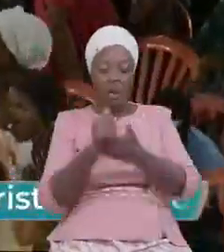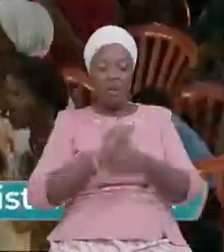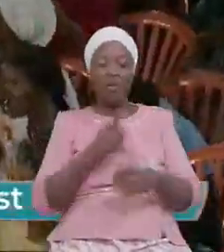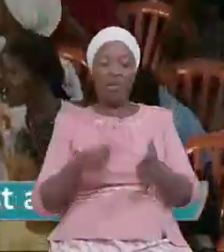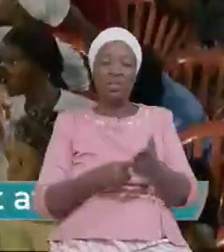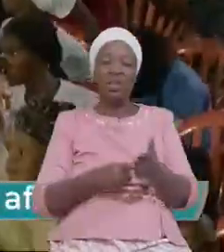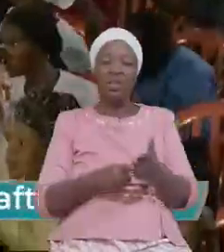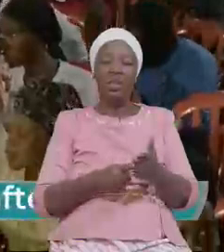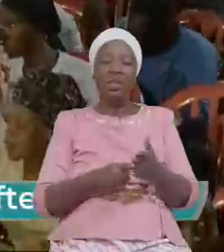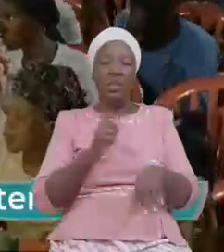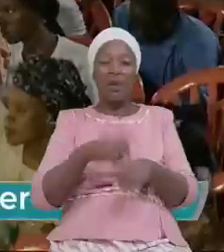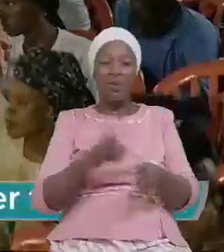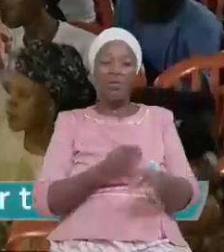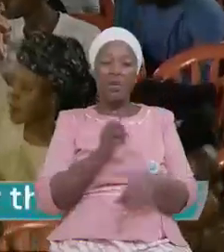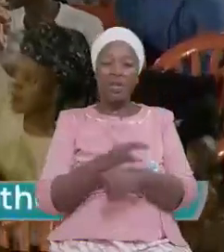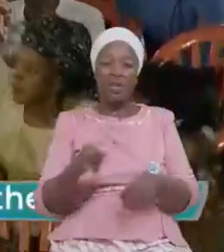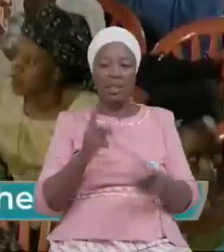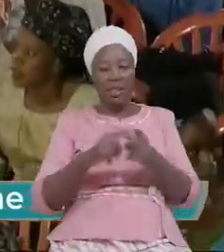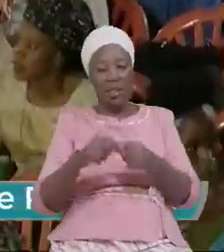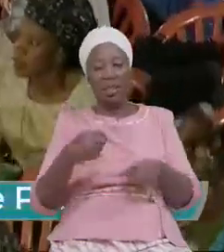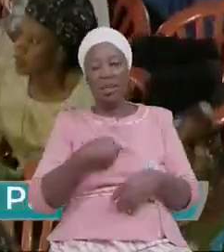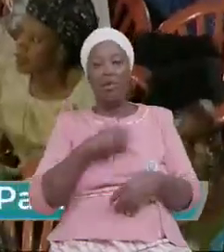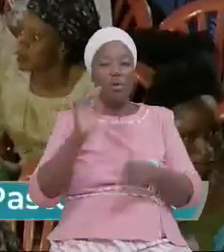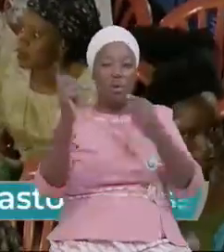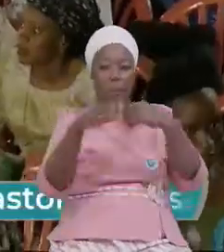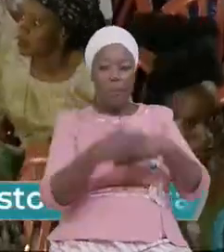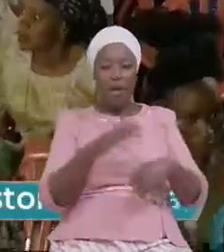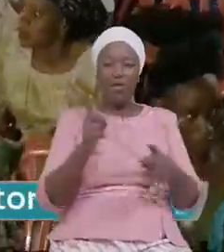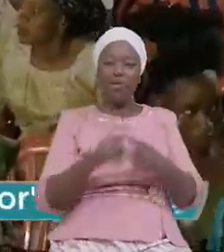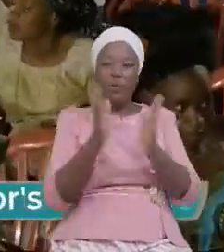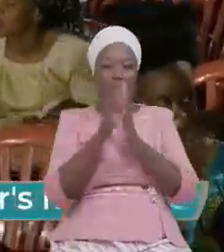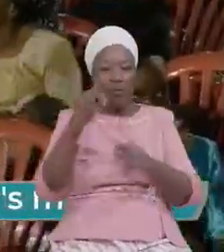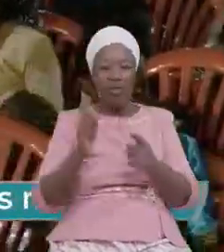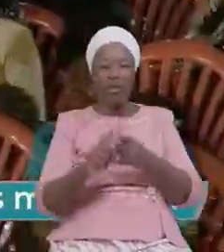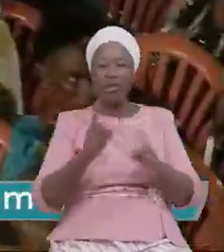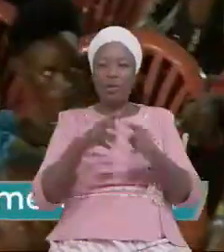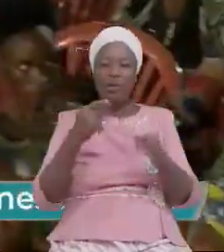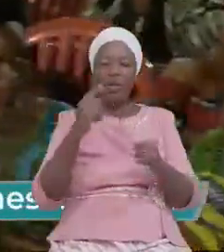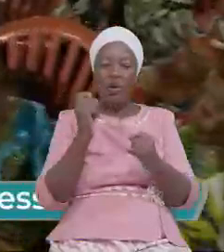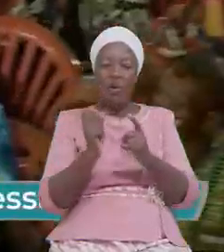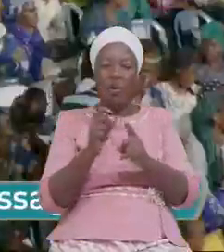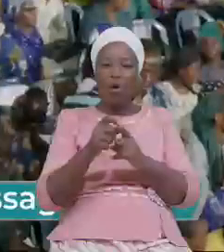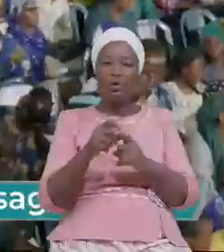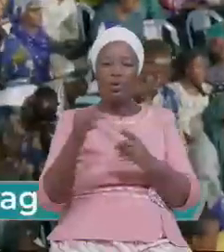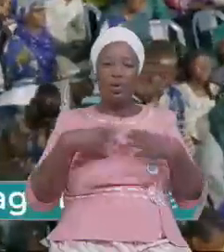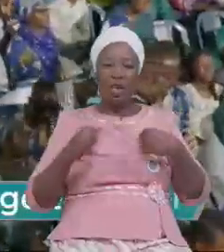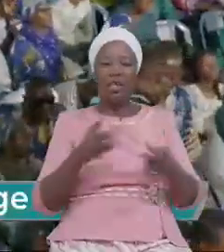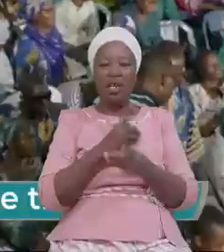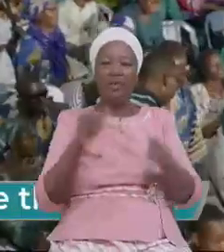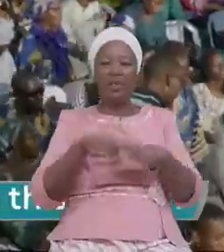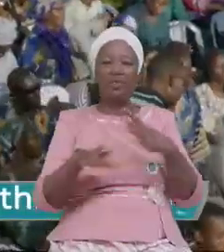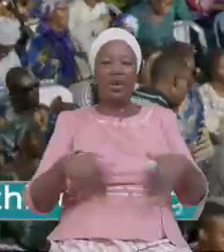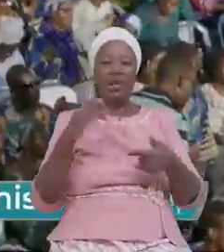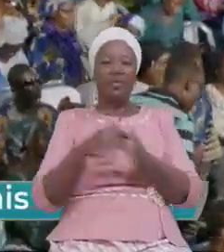I'll come back. I'll pray for you. He'll speak the final word of healing, deliverance in your life in Jesus'